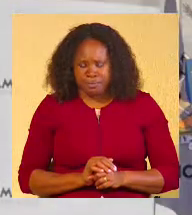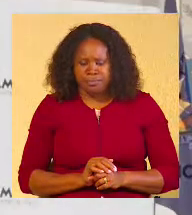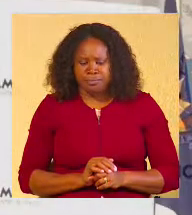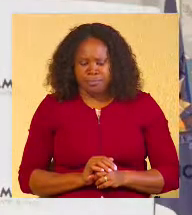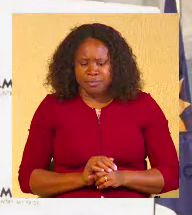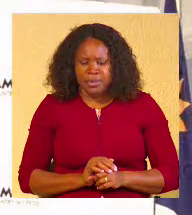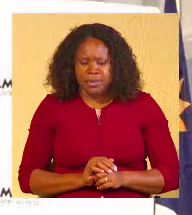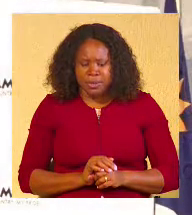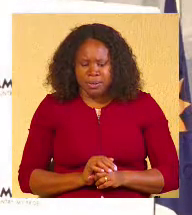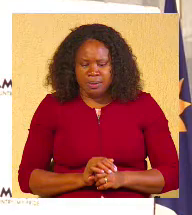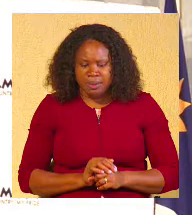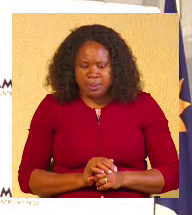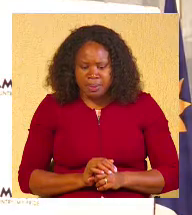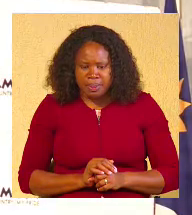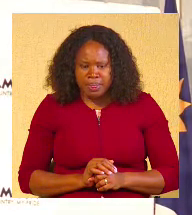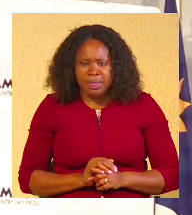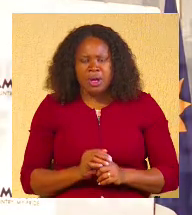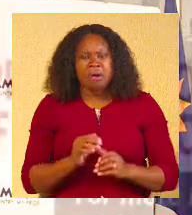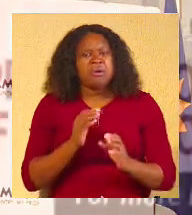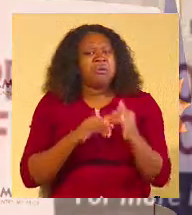I mean, which office can you go to?